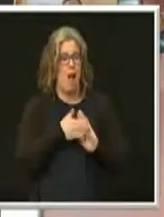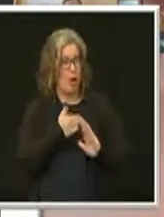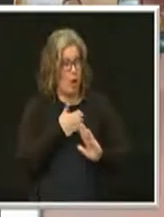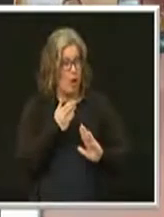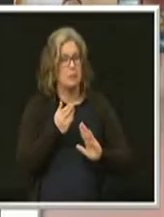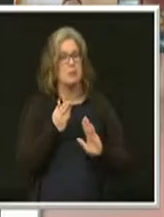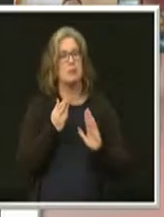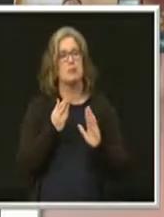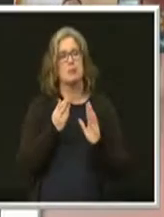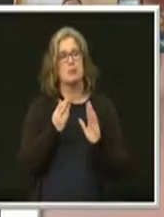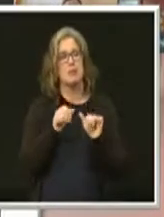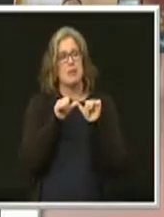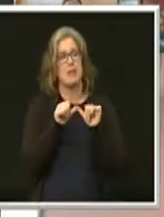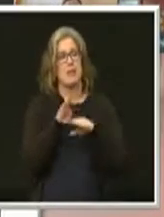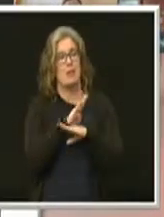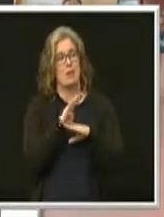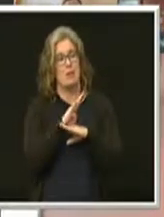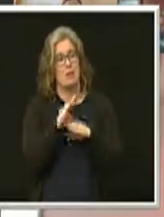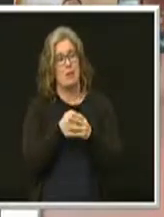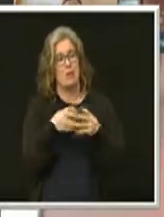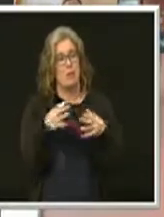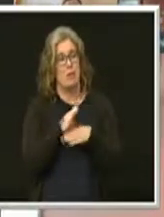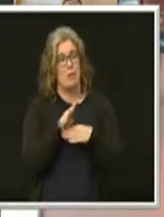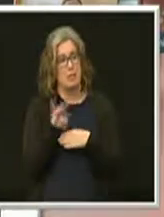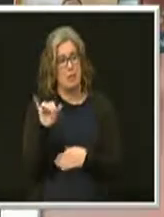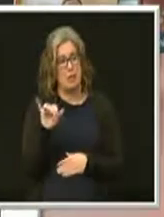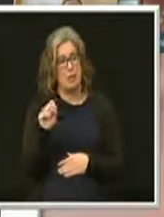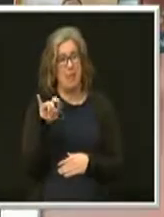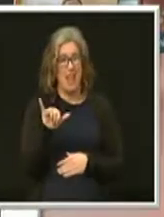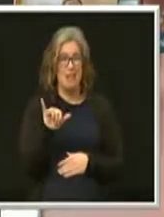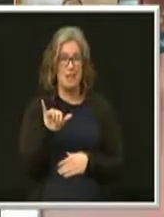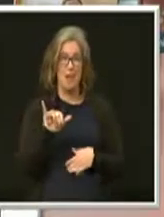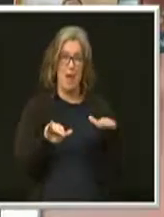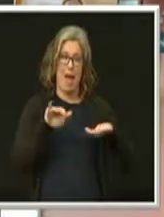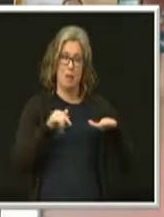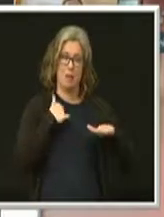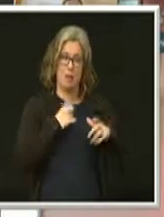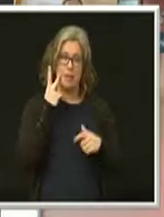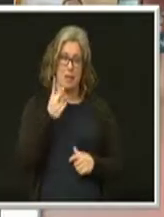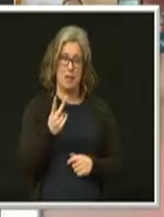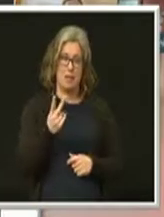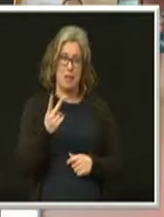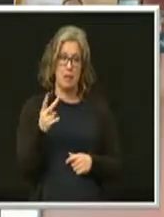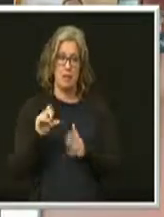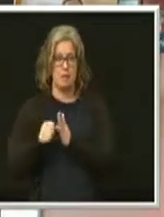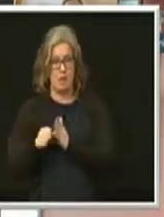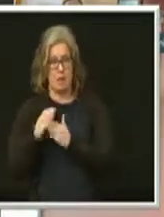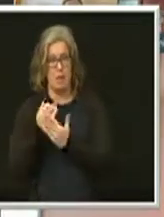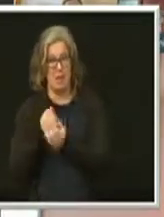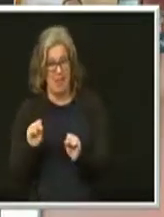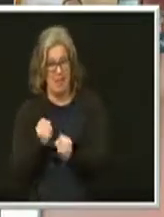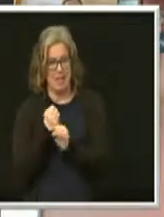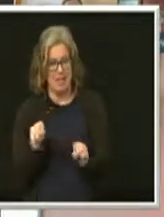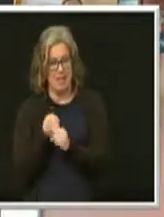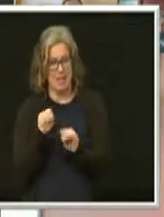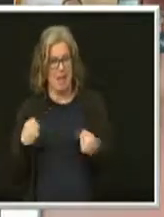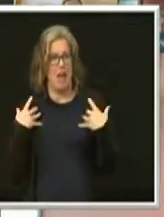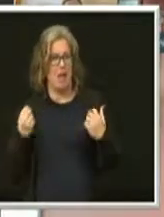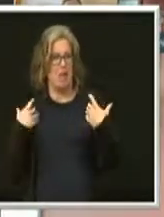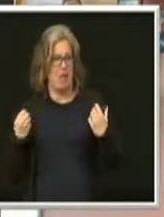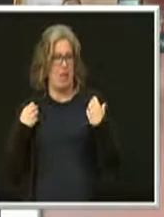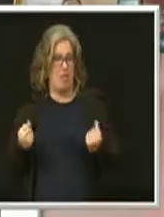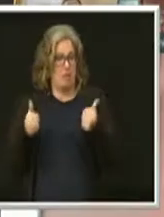and then they can sustain the business and grow the business as well. So that's the kind of balance we want to see, with emphasis on safety, safety, and health, health,